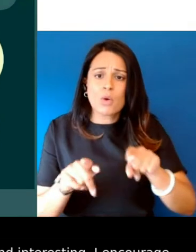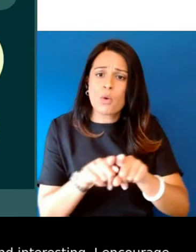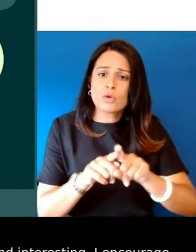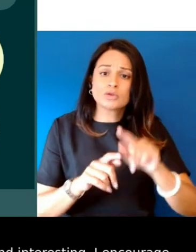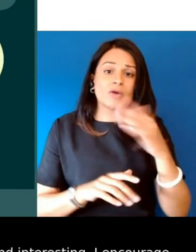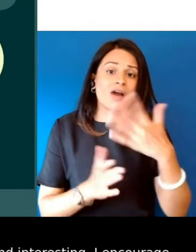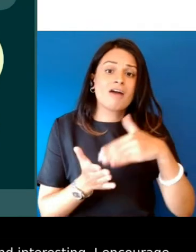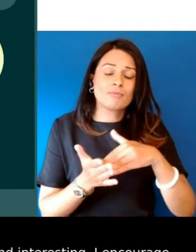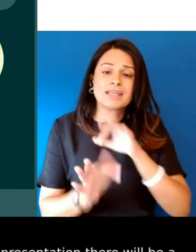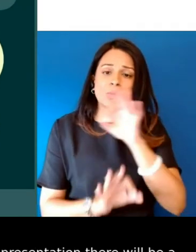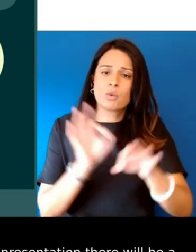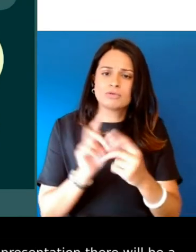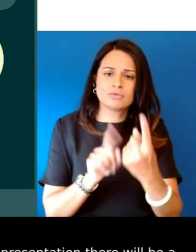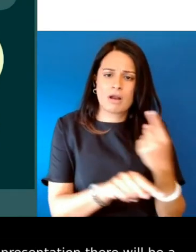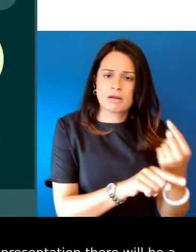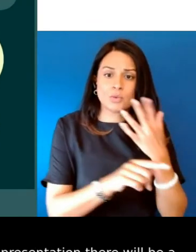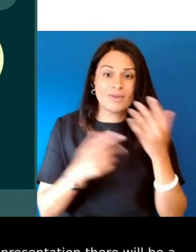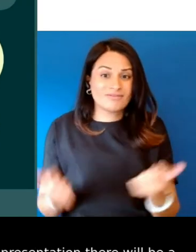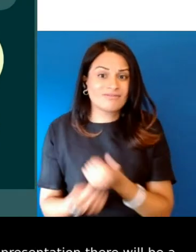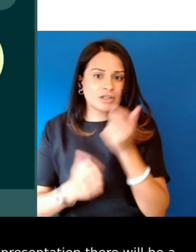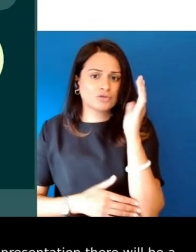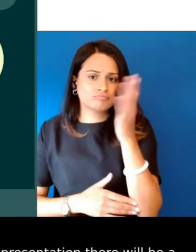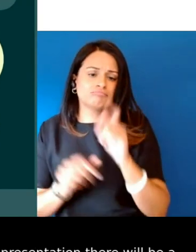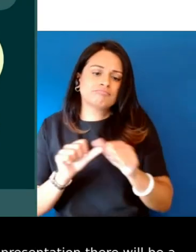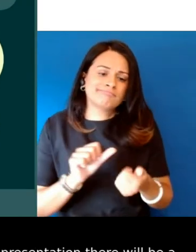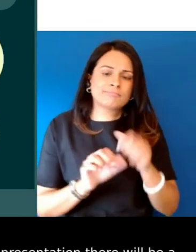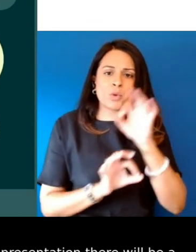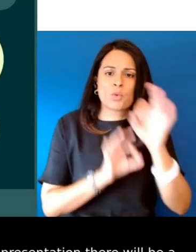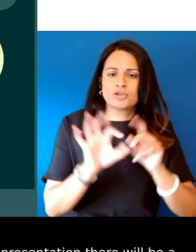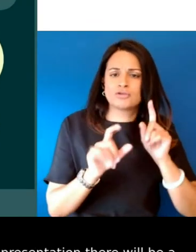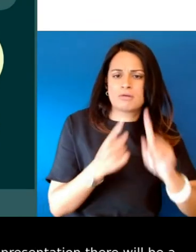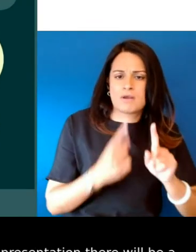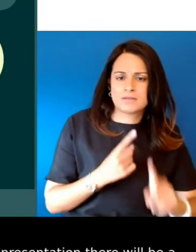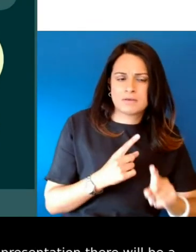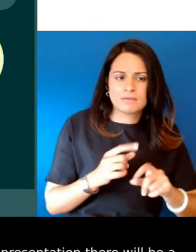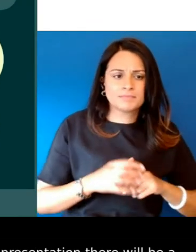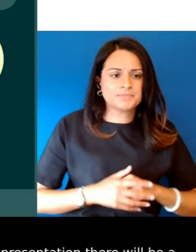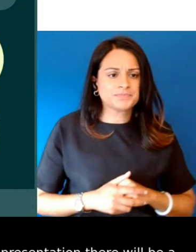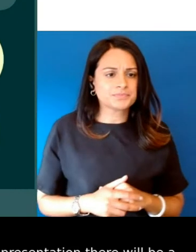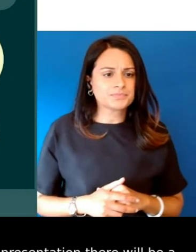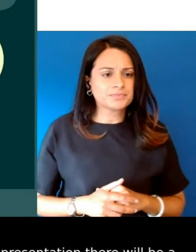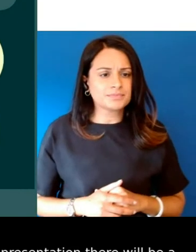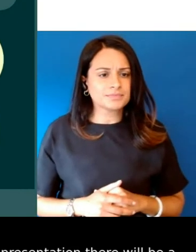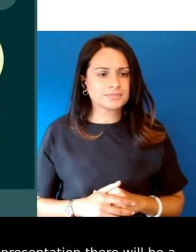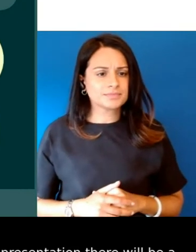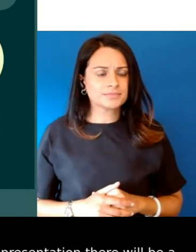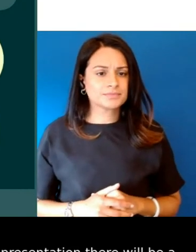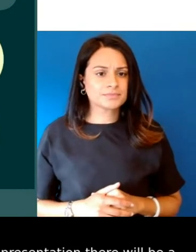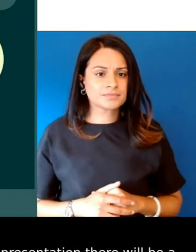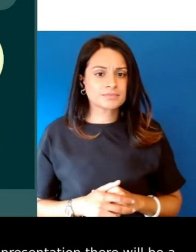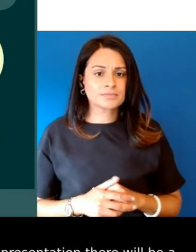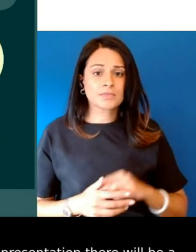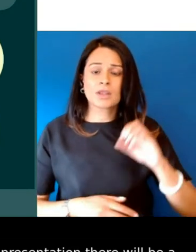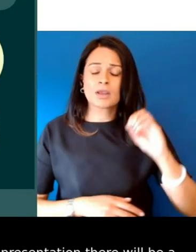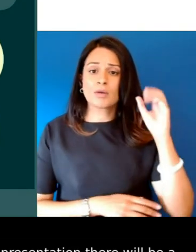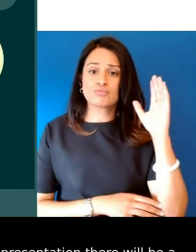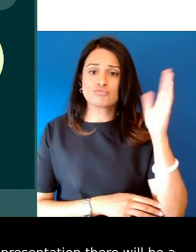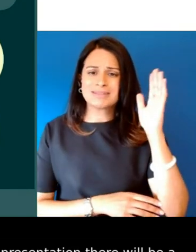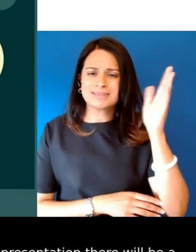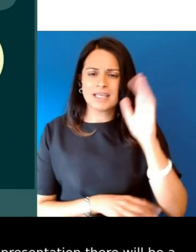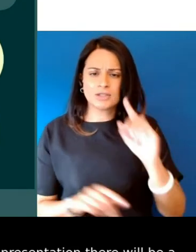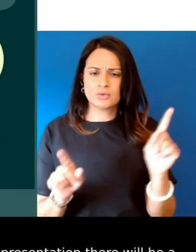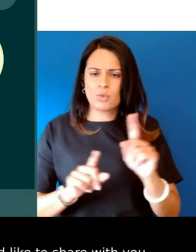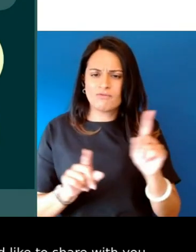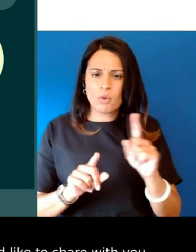and answer session the following presentation i'd like to share with you showcases some of the work we do at